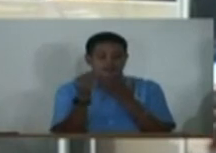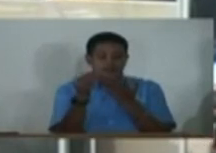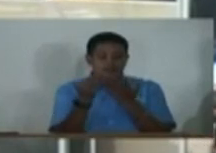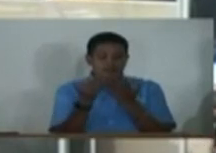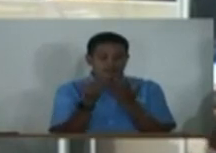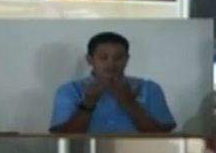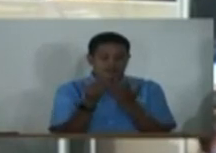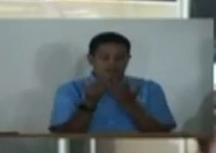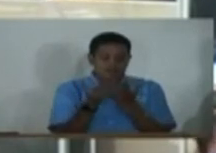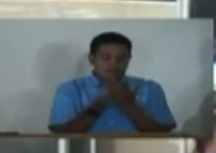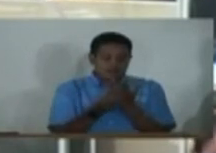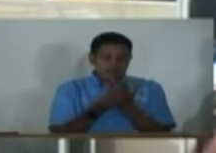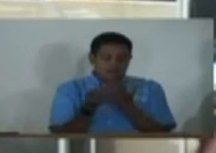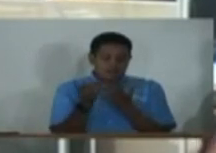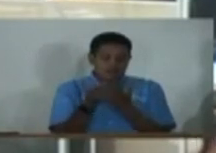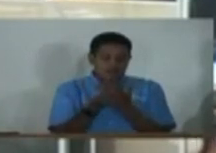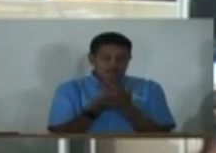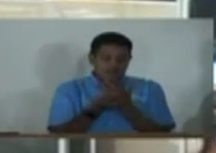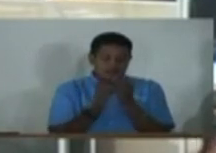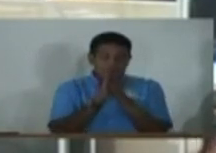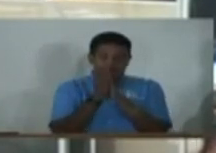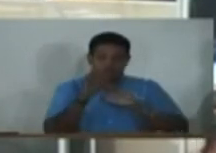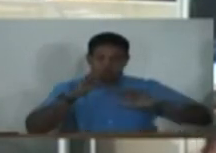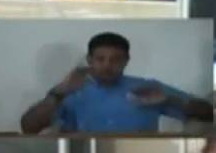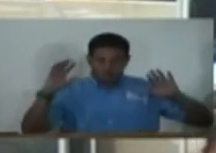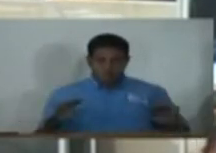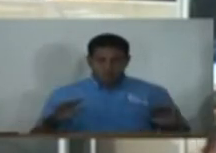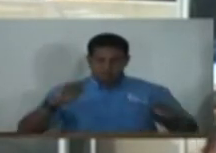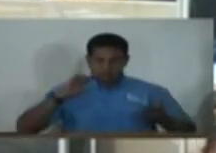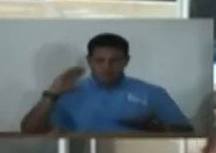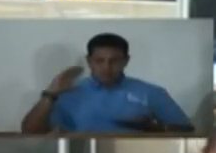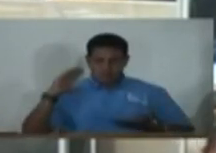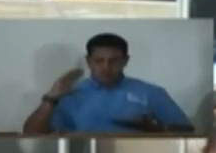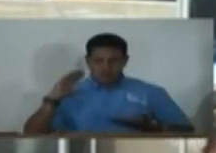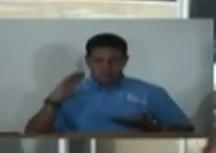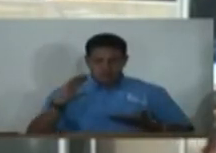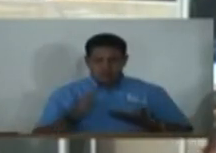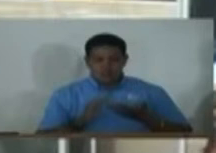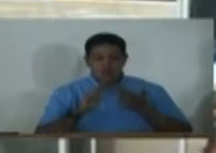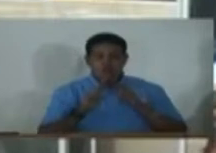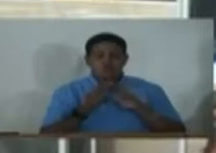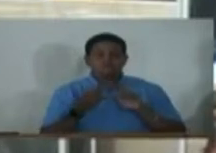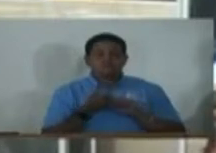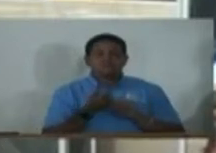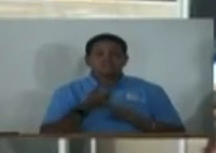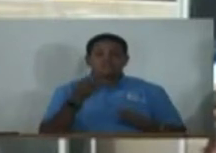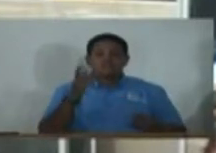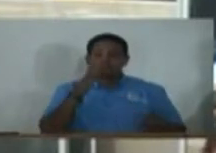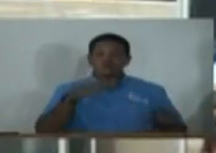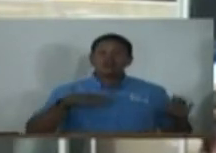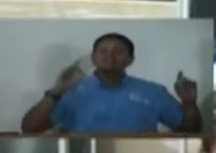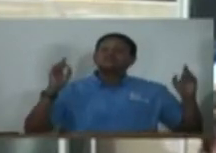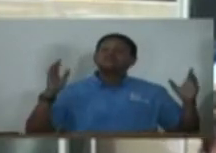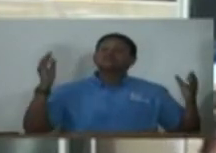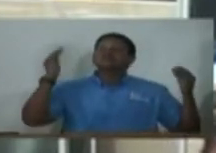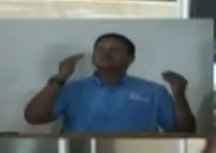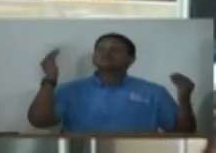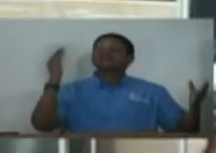become complacent, the declining numbers, Madam Speaker, do